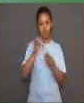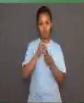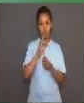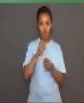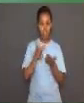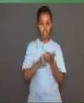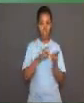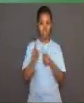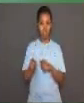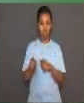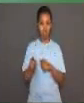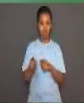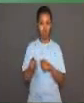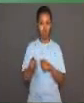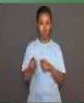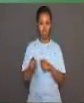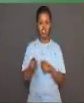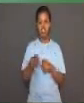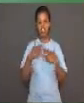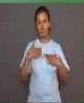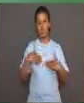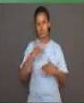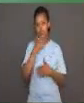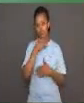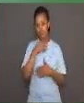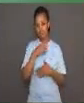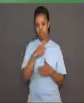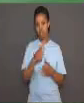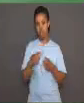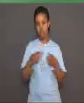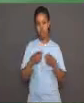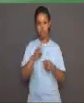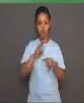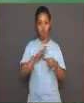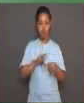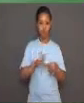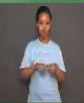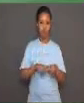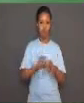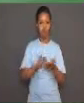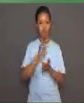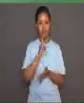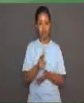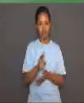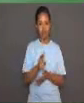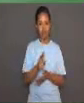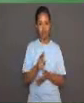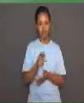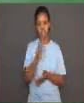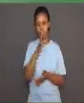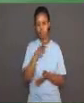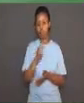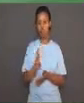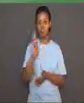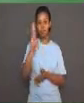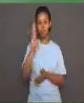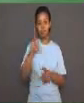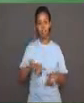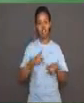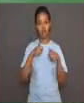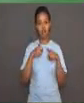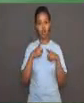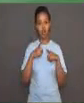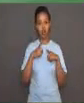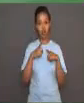insulation to conserve body heat. Also, humans living in the north